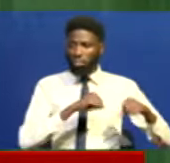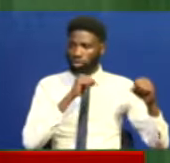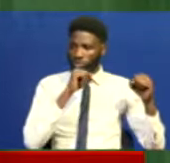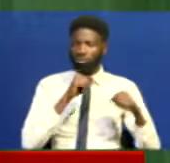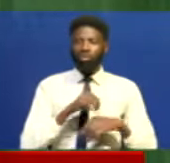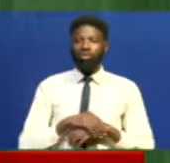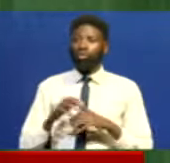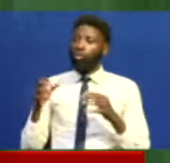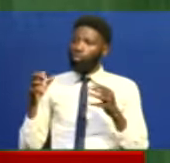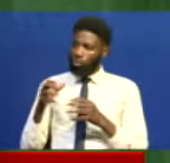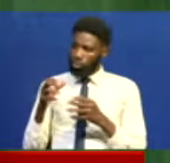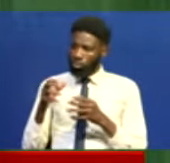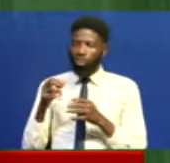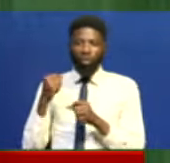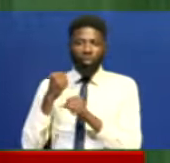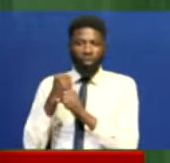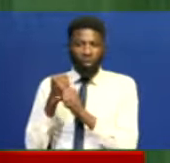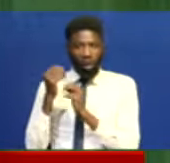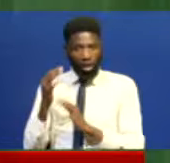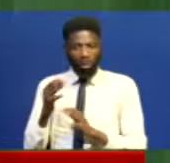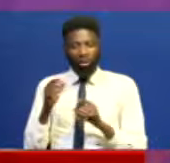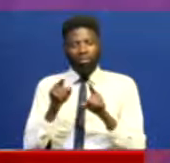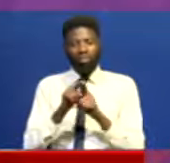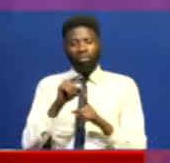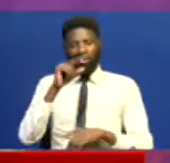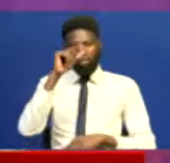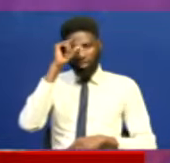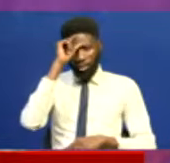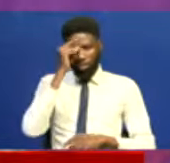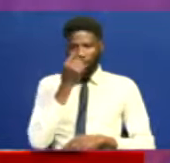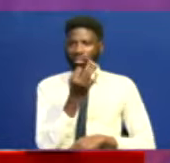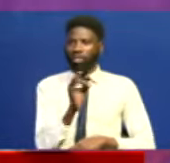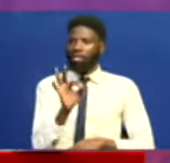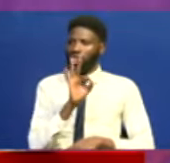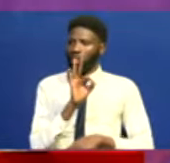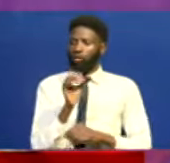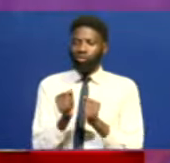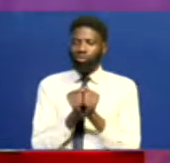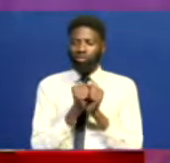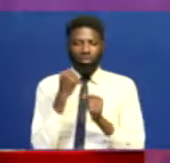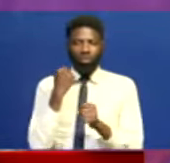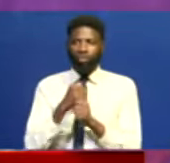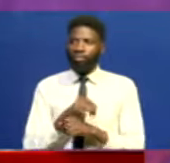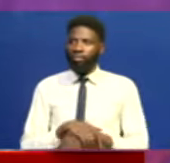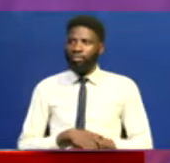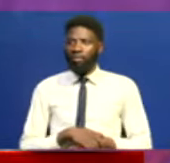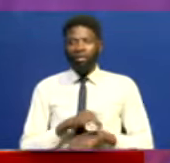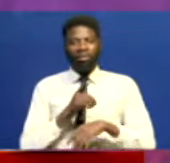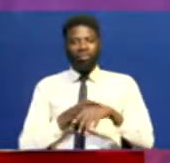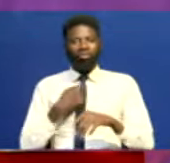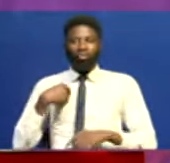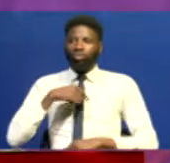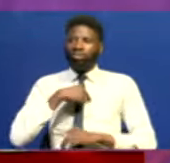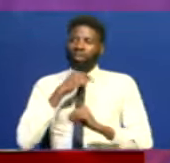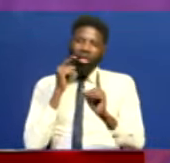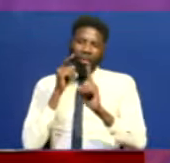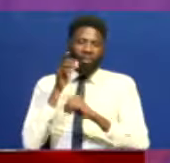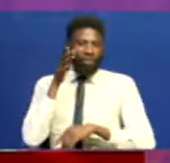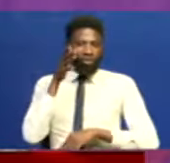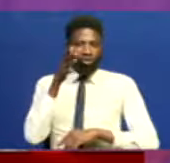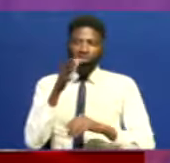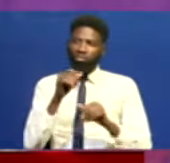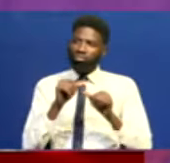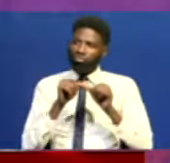workers, and when governments work together. As we move towards a sustainable future, the rights and